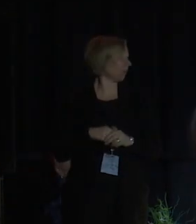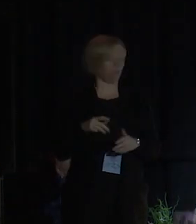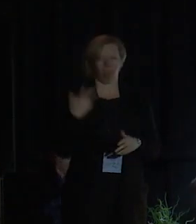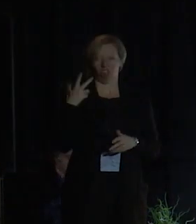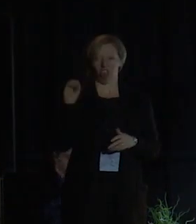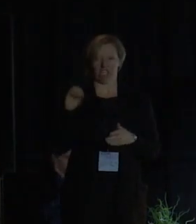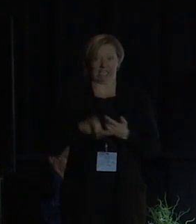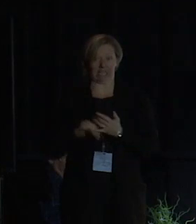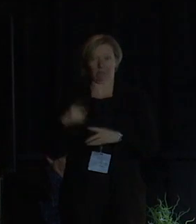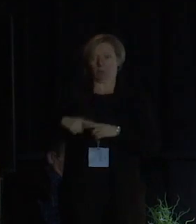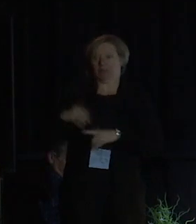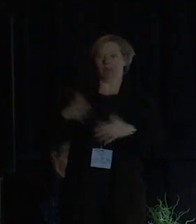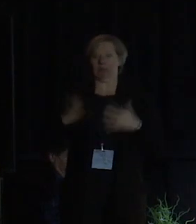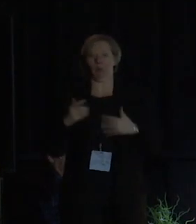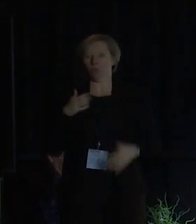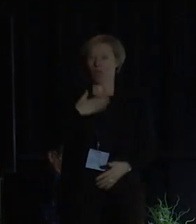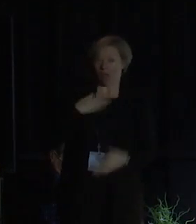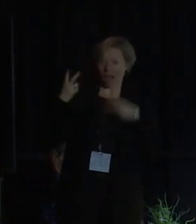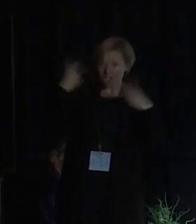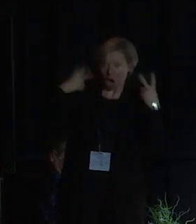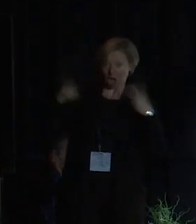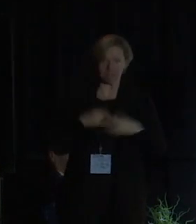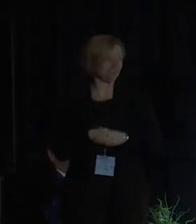okay. Well, would you like a quick song?